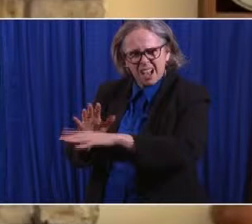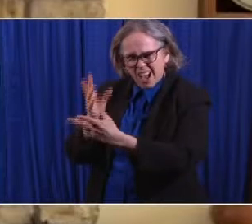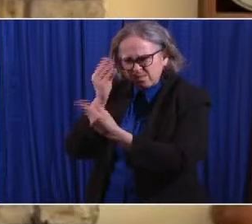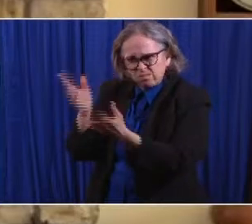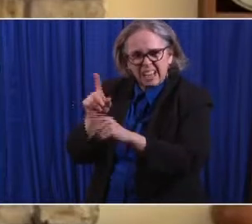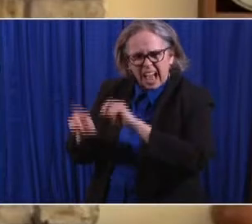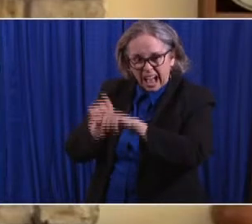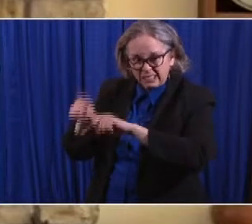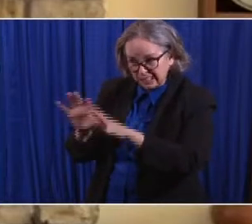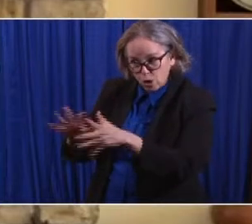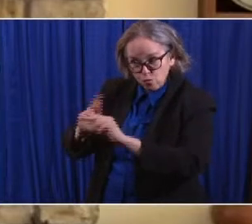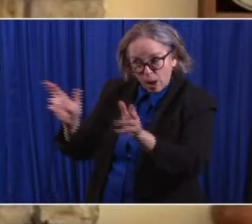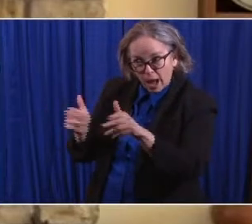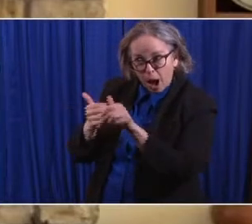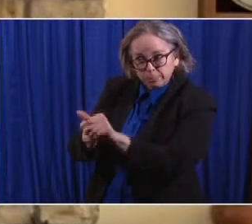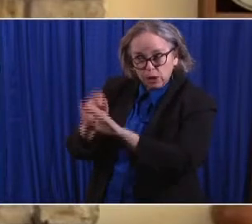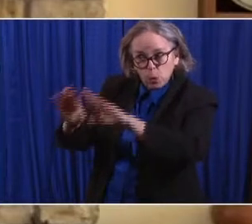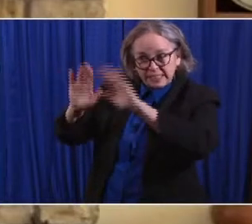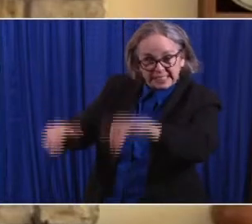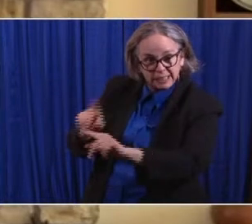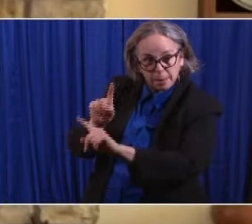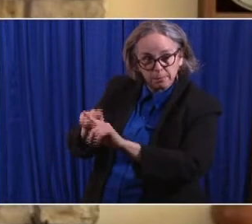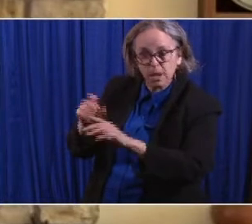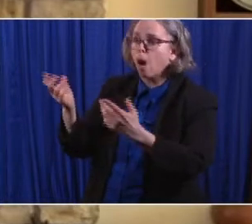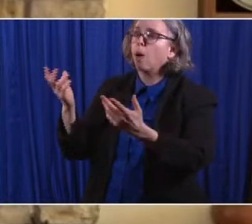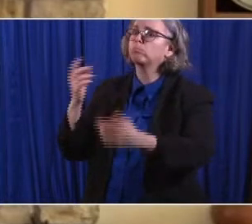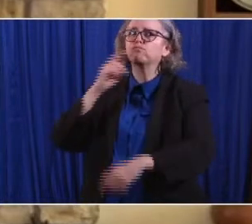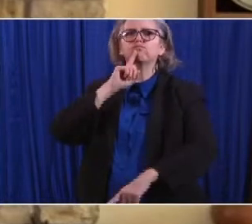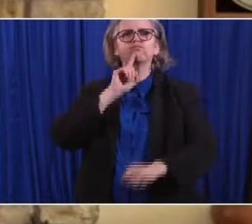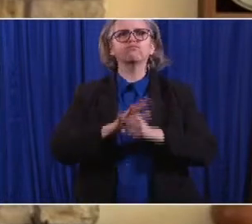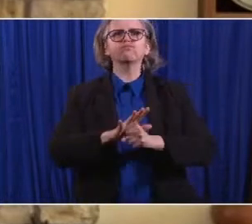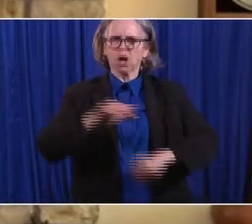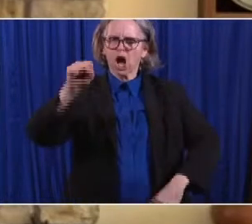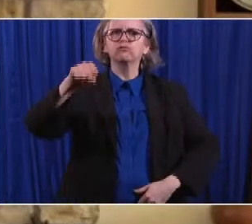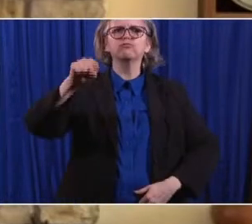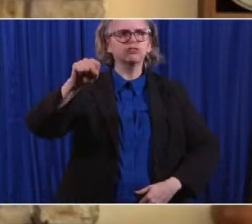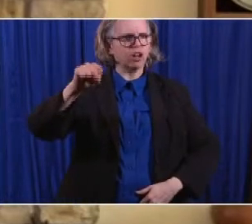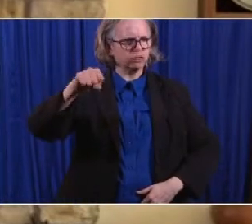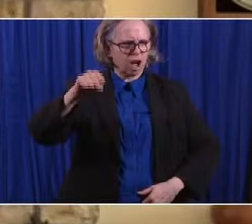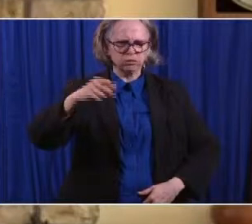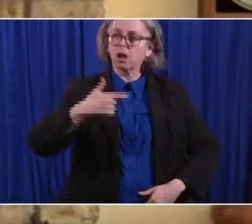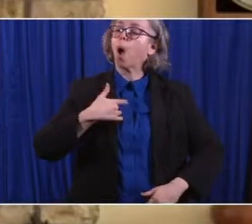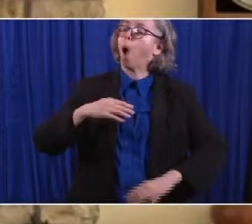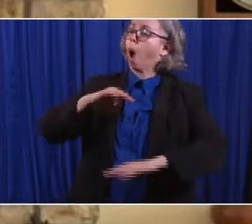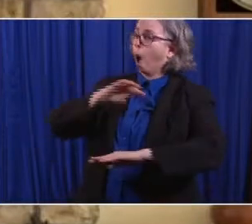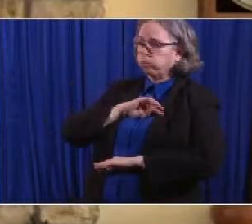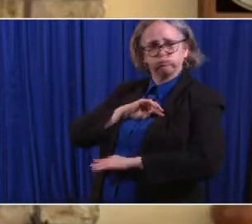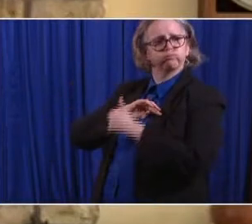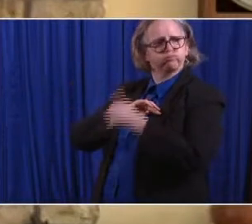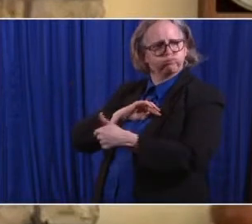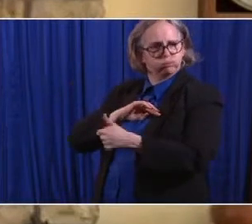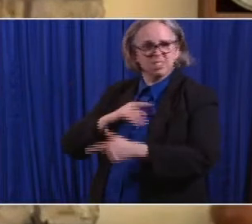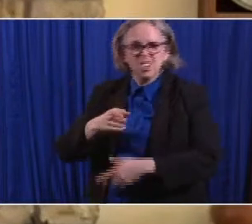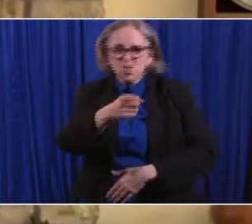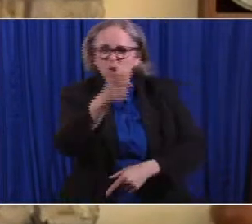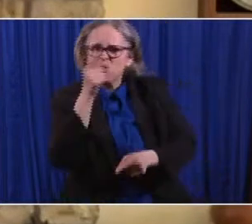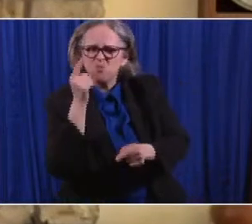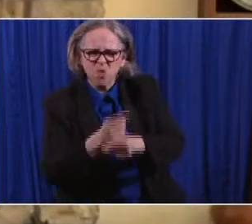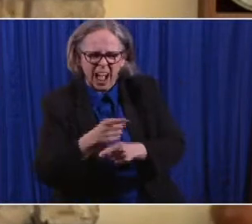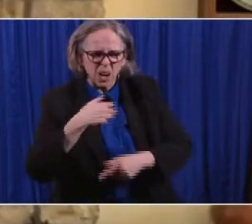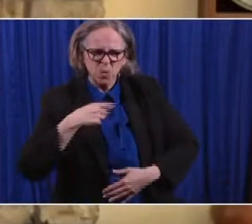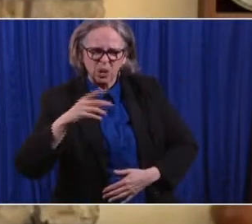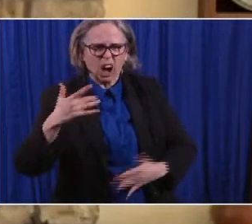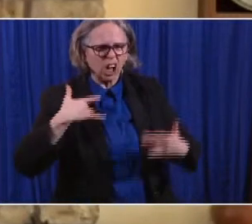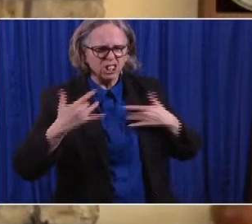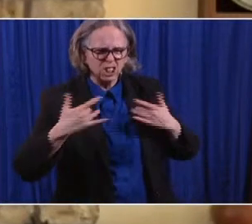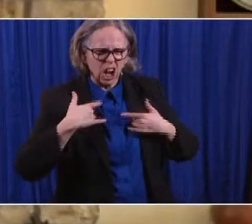it by Thursday morning. So you're absolutely right. That's a concern. It's a consideration, and it's one of the